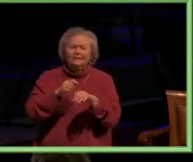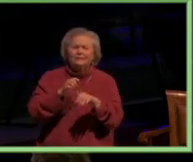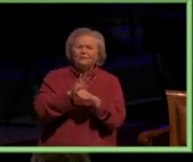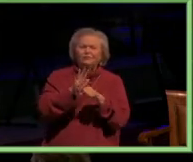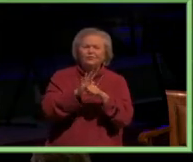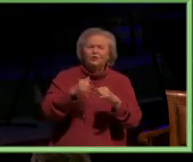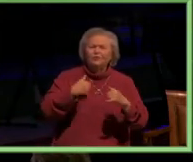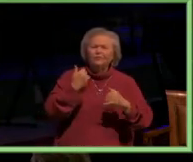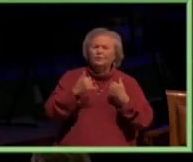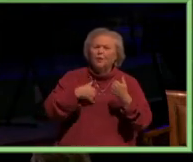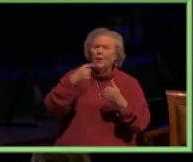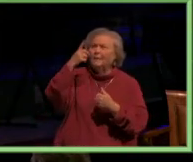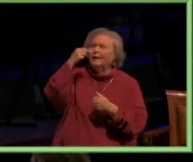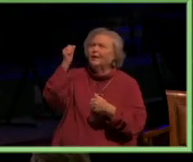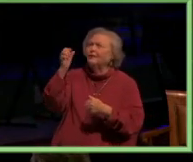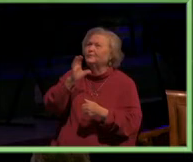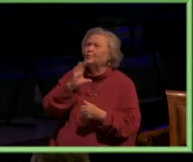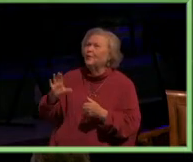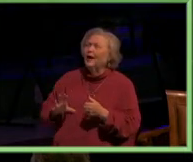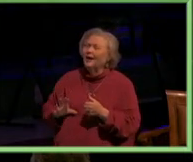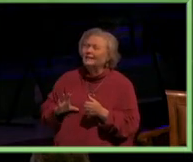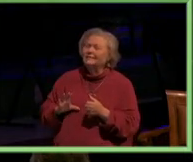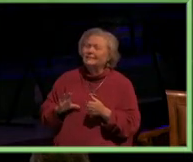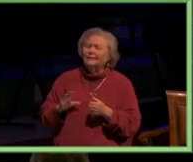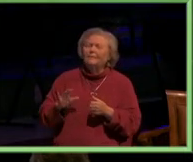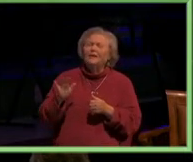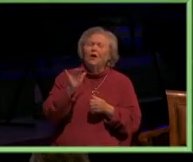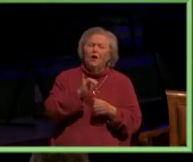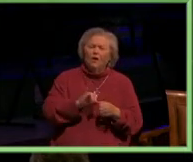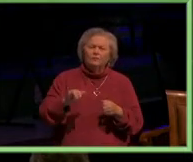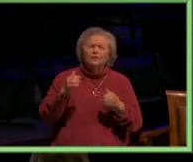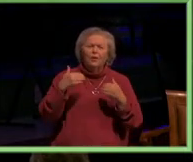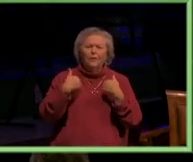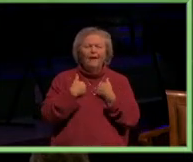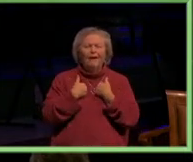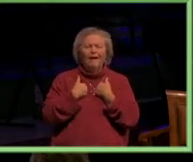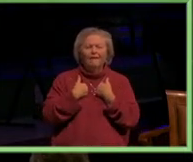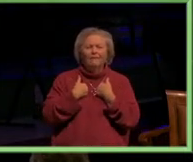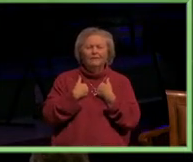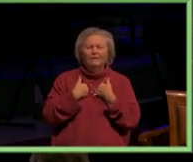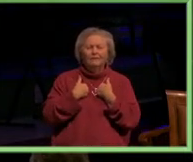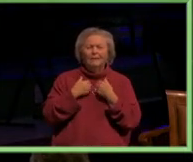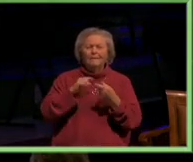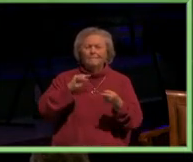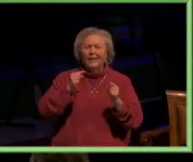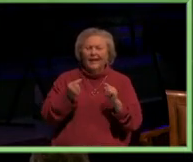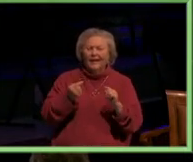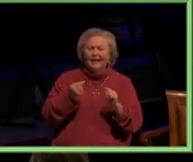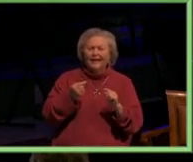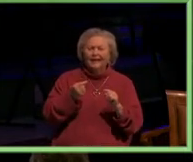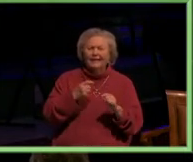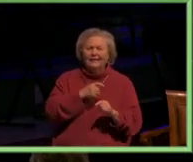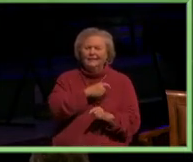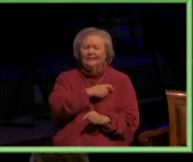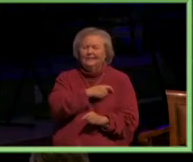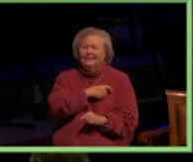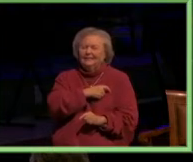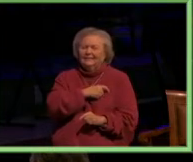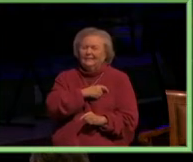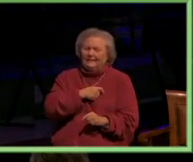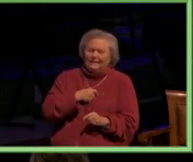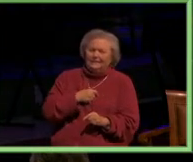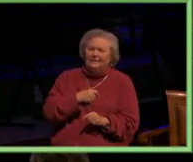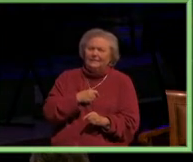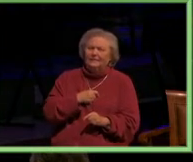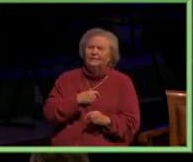because of Christ, can bring some pain. There can be some scars. There can be some longing for the new earth and the